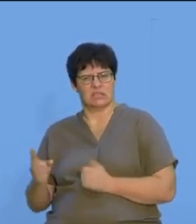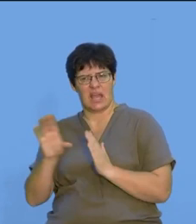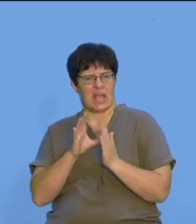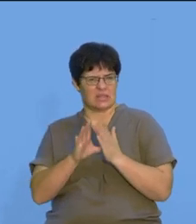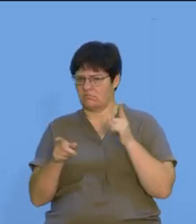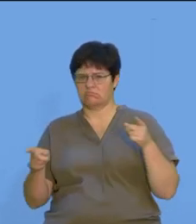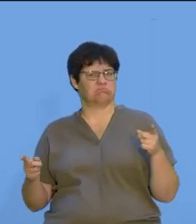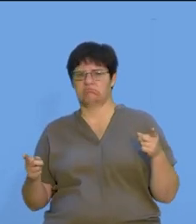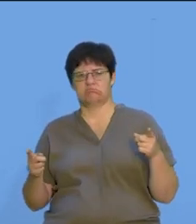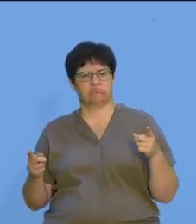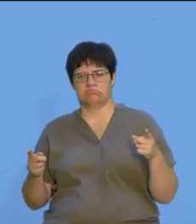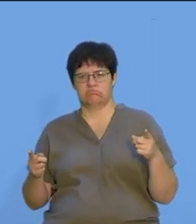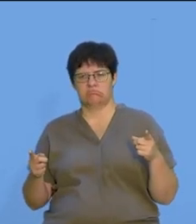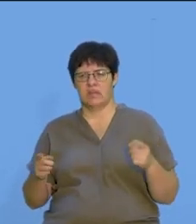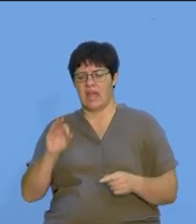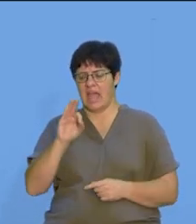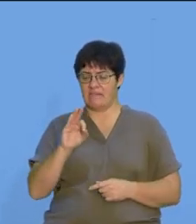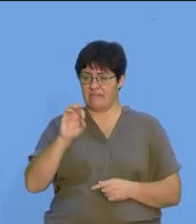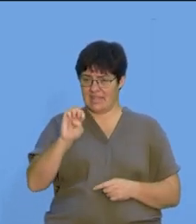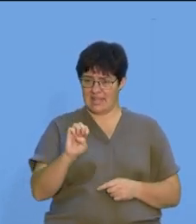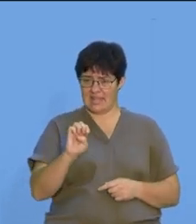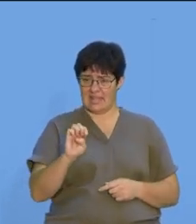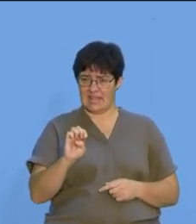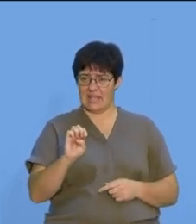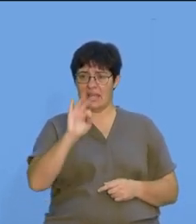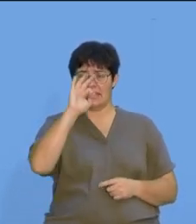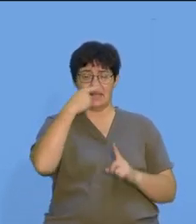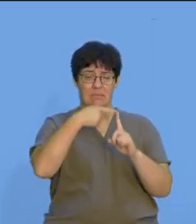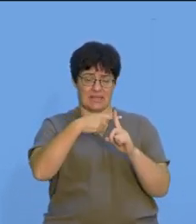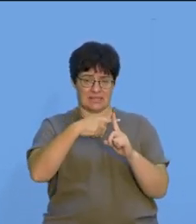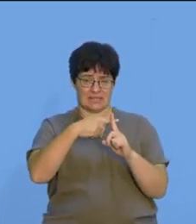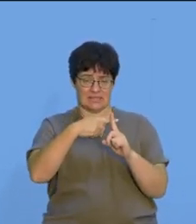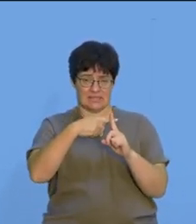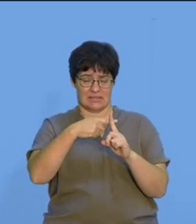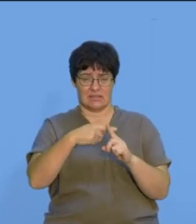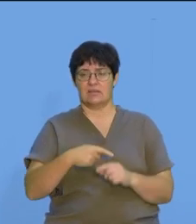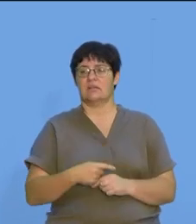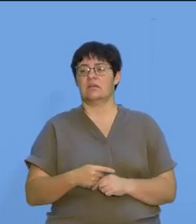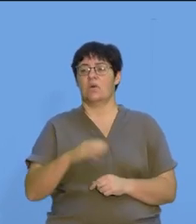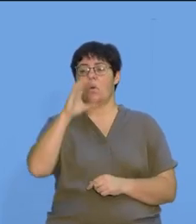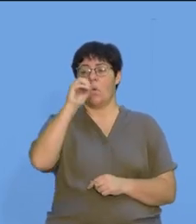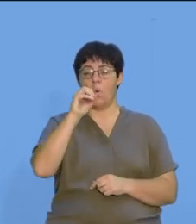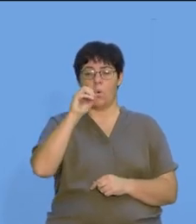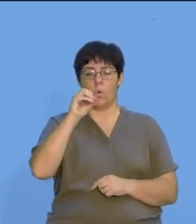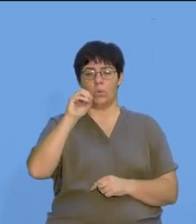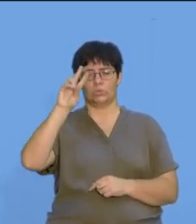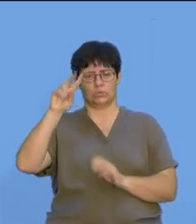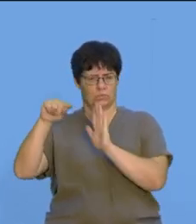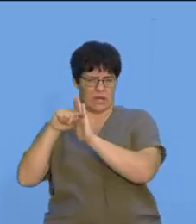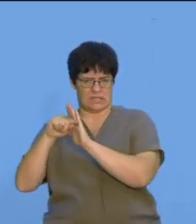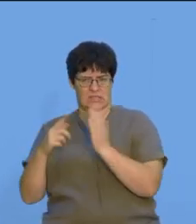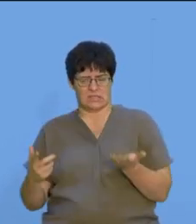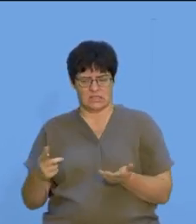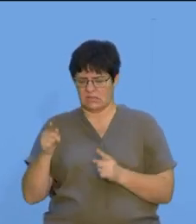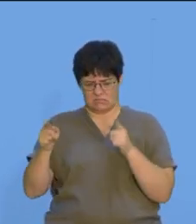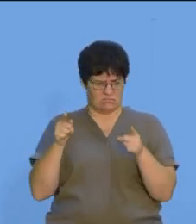is 2-, okay? So in this case, we've got Fe 3+, okay,